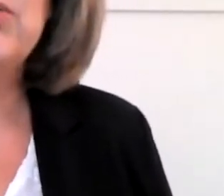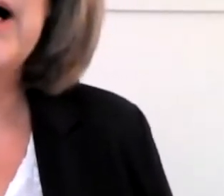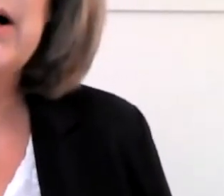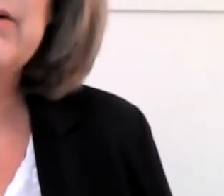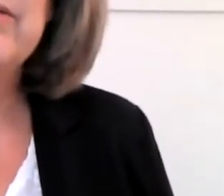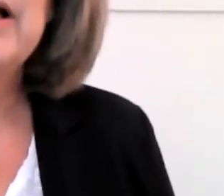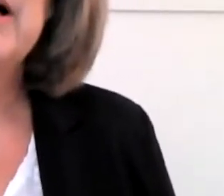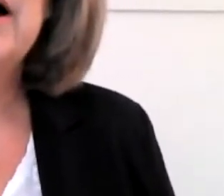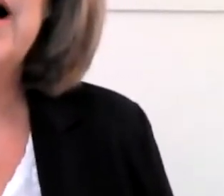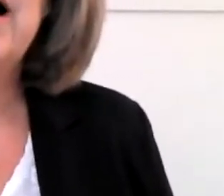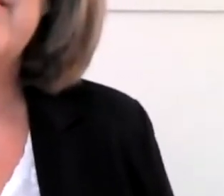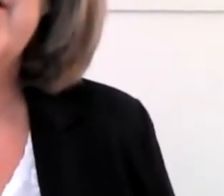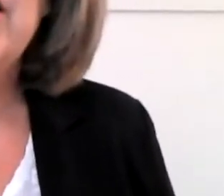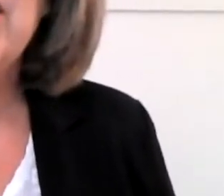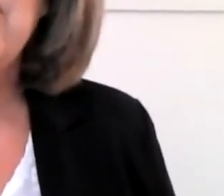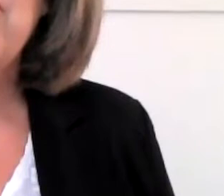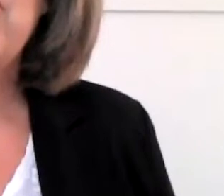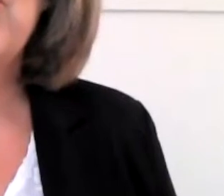11, 12,